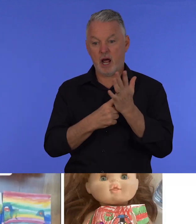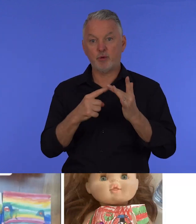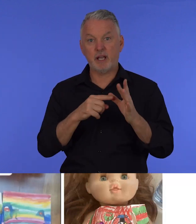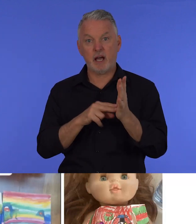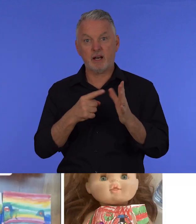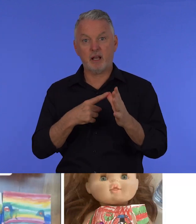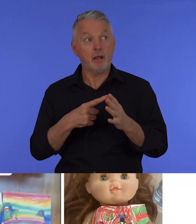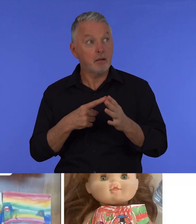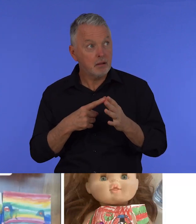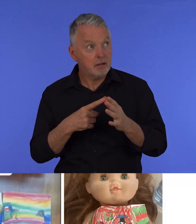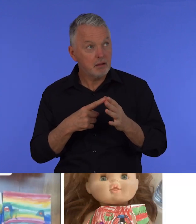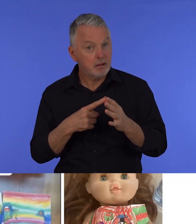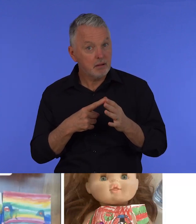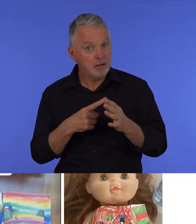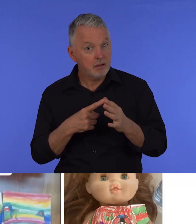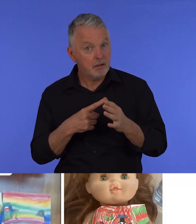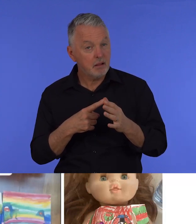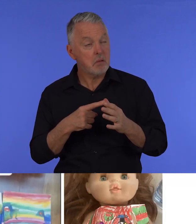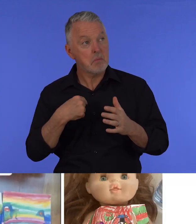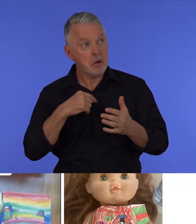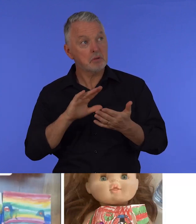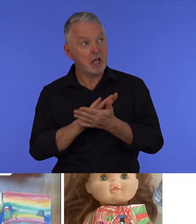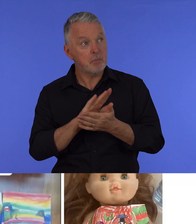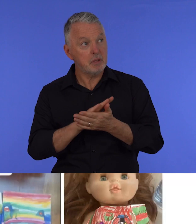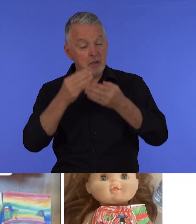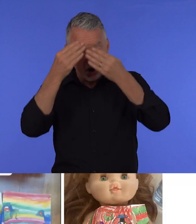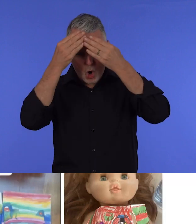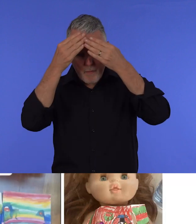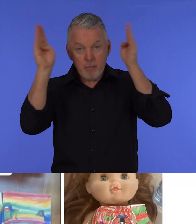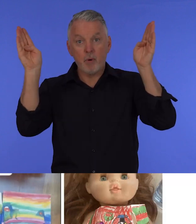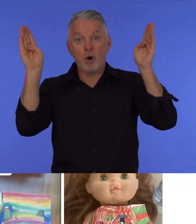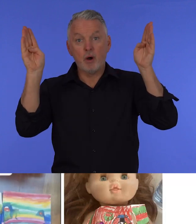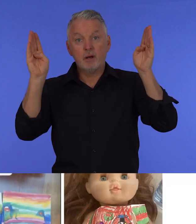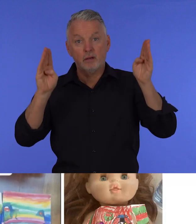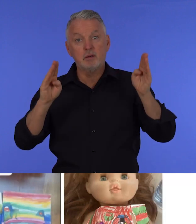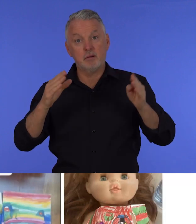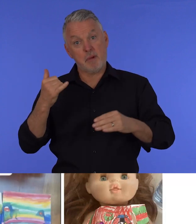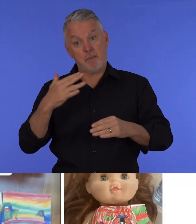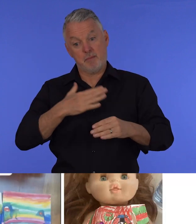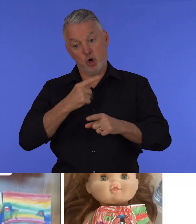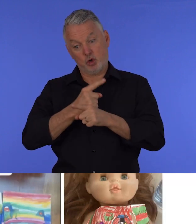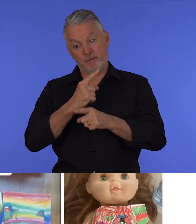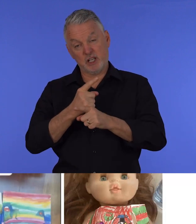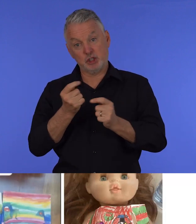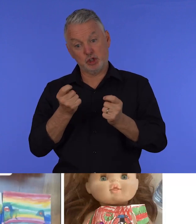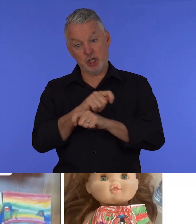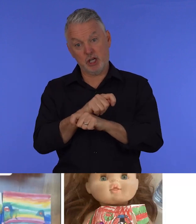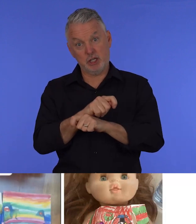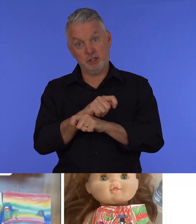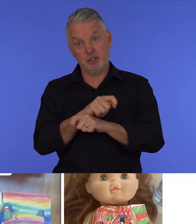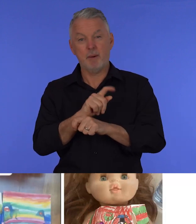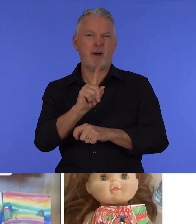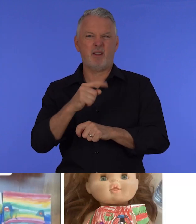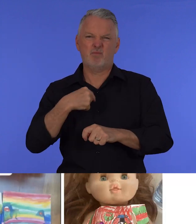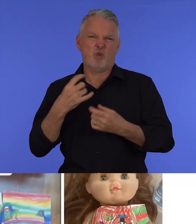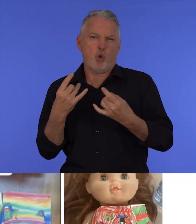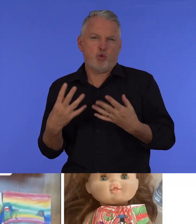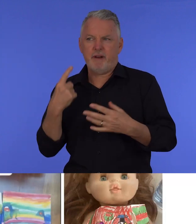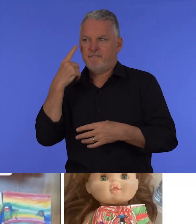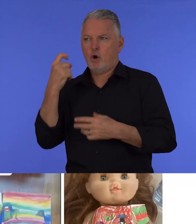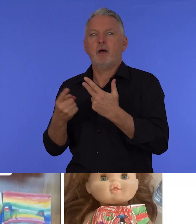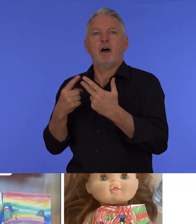invite Ariana to this holiday group if she would like to be part of it. So I was happy that she was sort of open and educated by